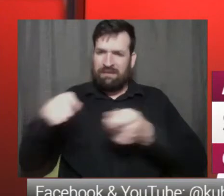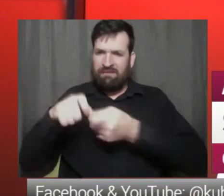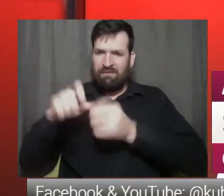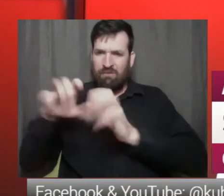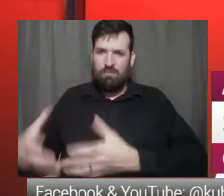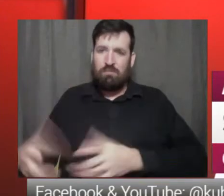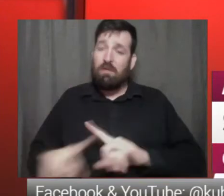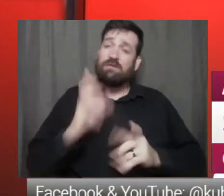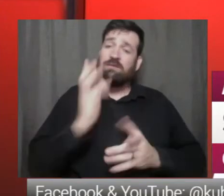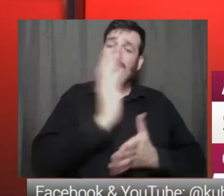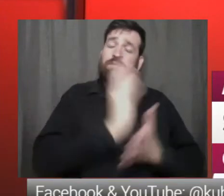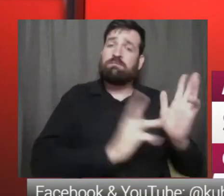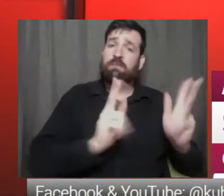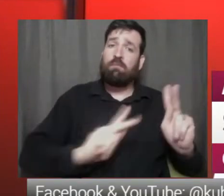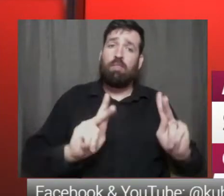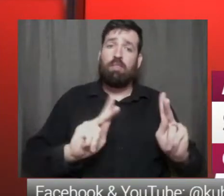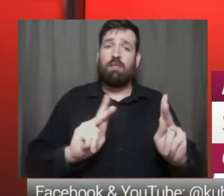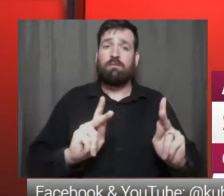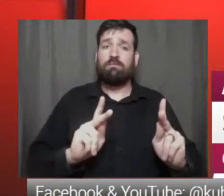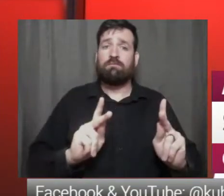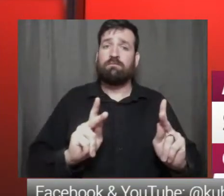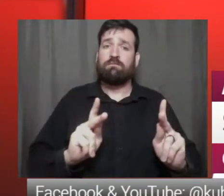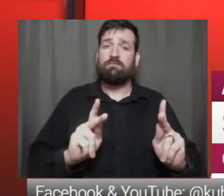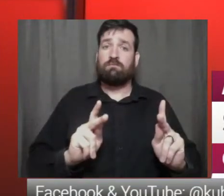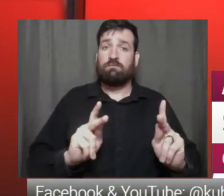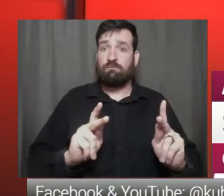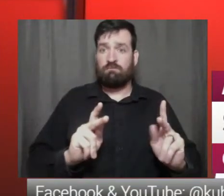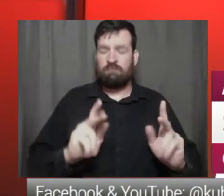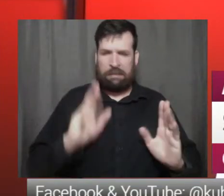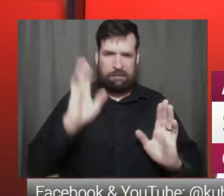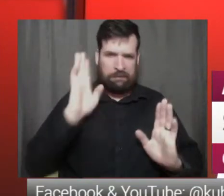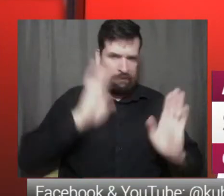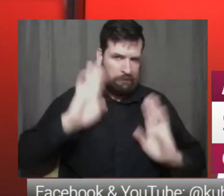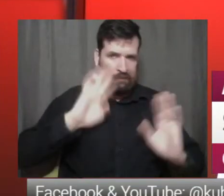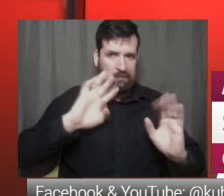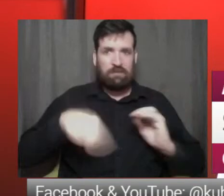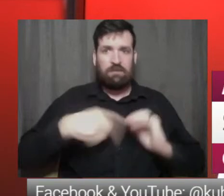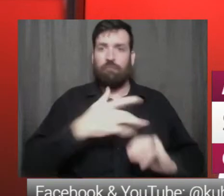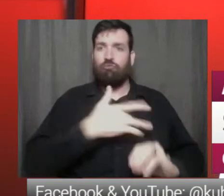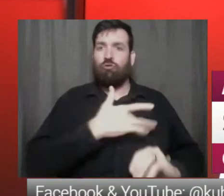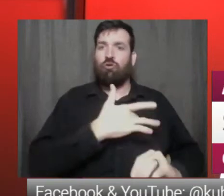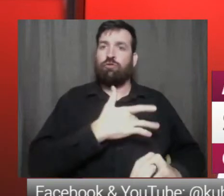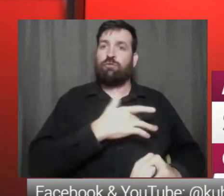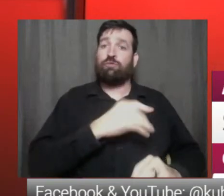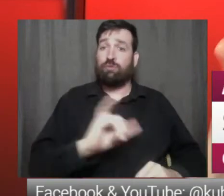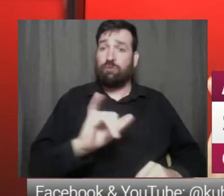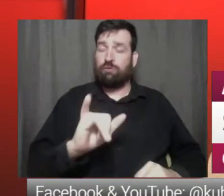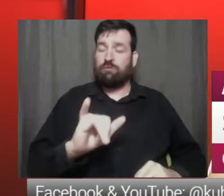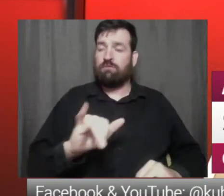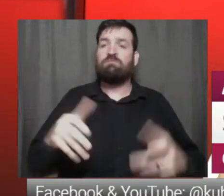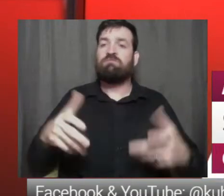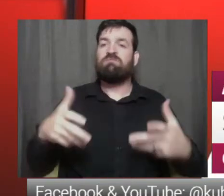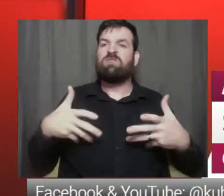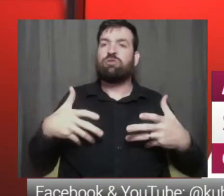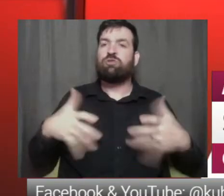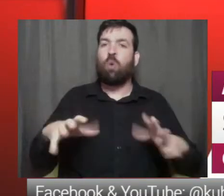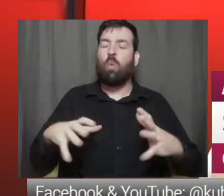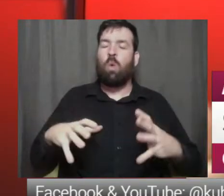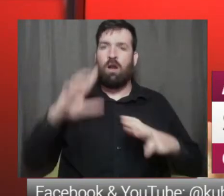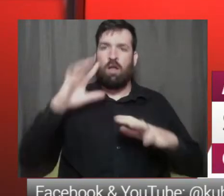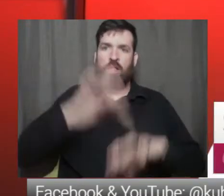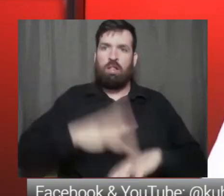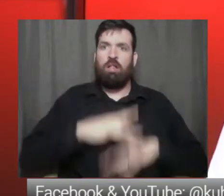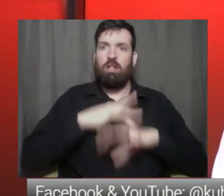people that worry about their heart a lot of the time too. Right. And you don't want to have excess worry, because then